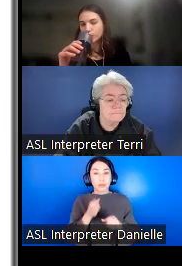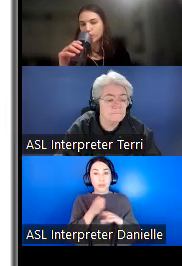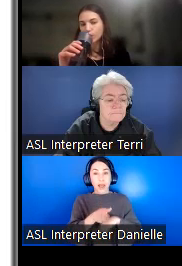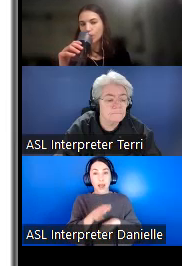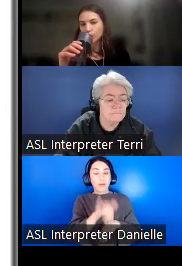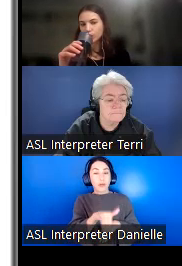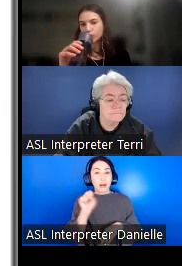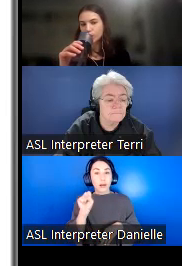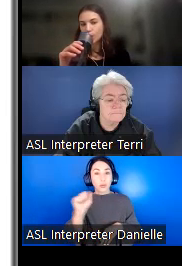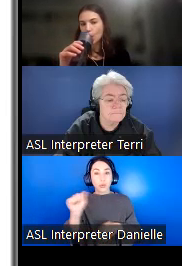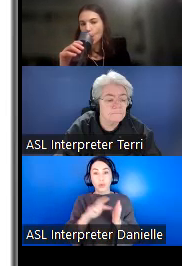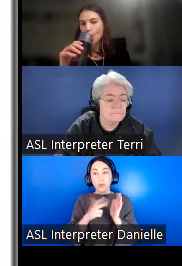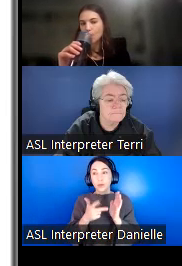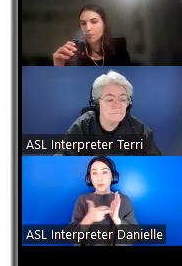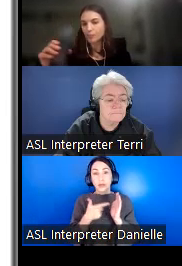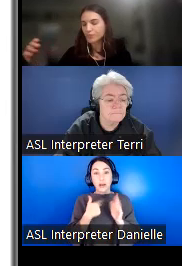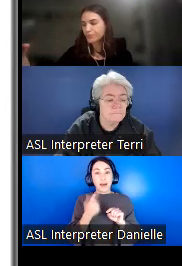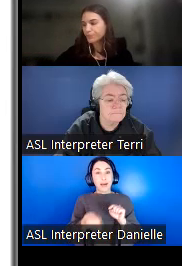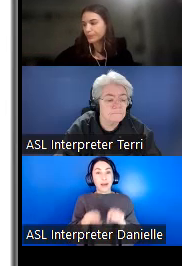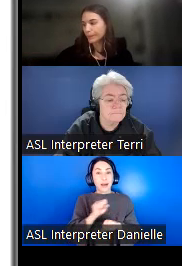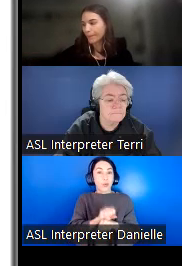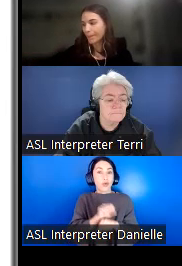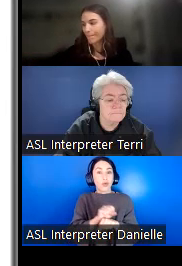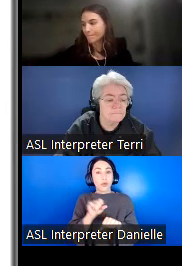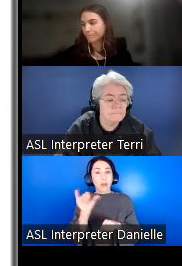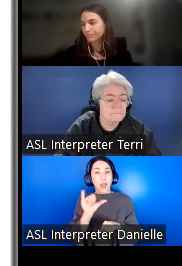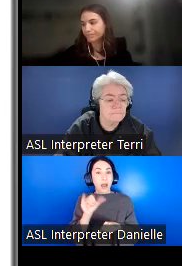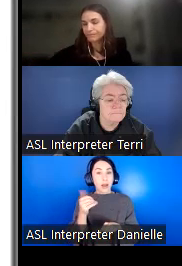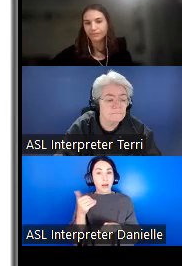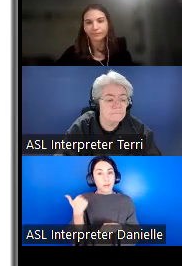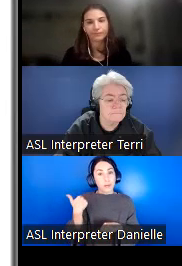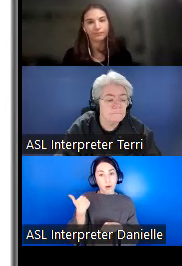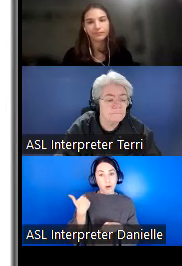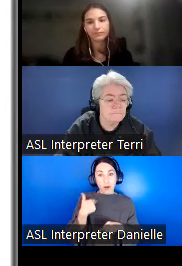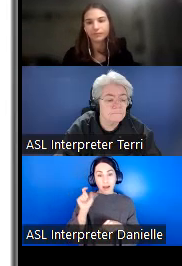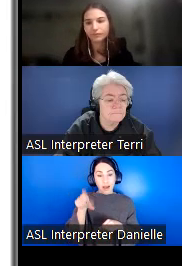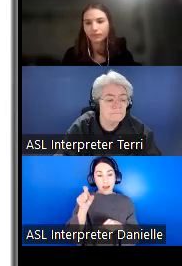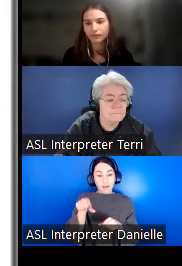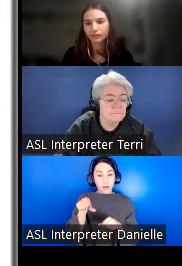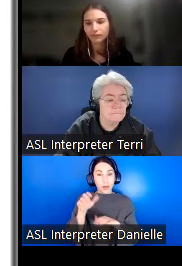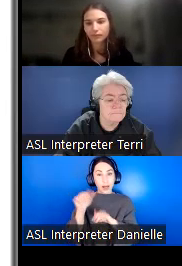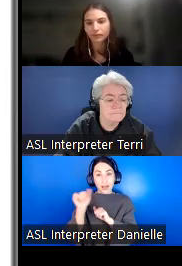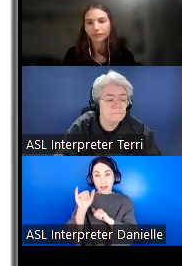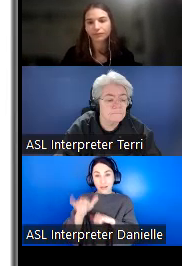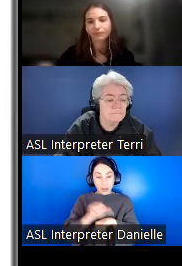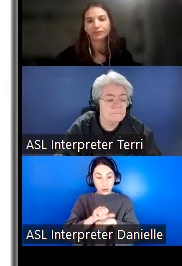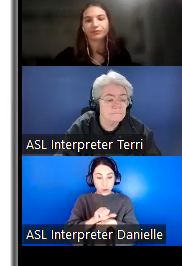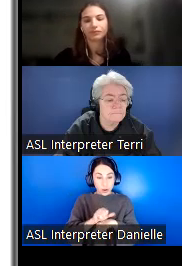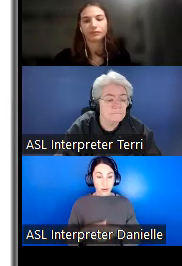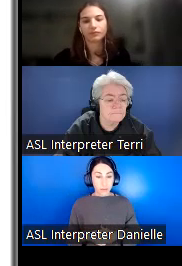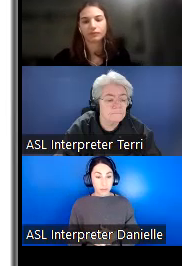me of my ability to work as effectively. So I had to leave my job. The amount of brain